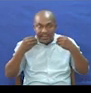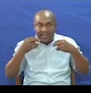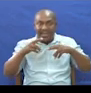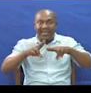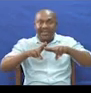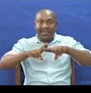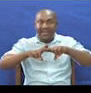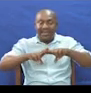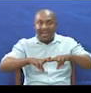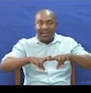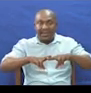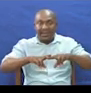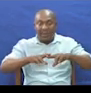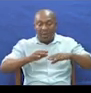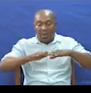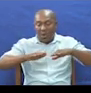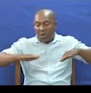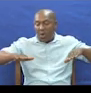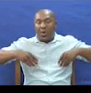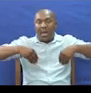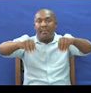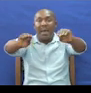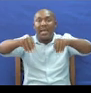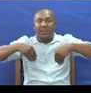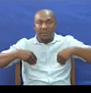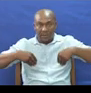sat on a mat